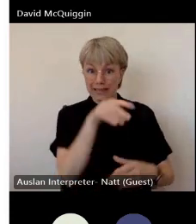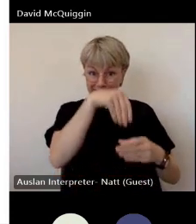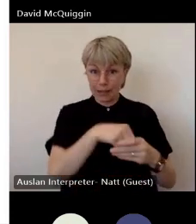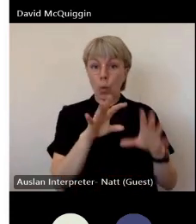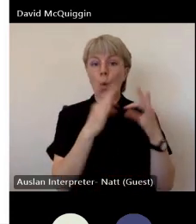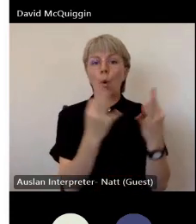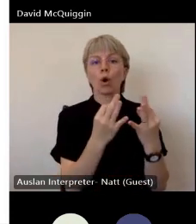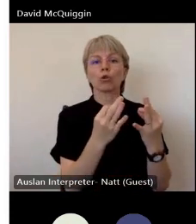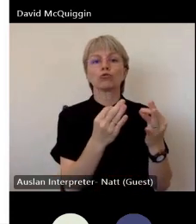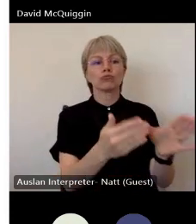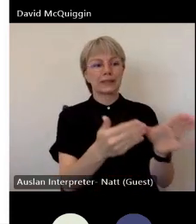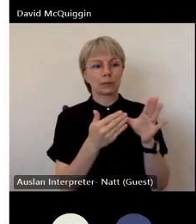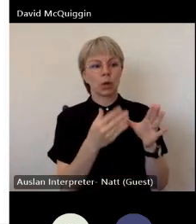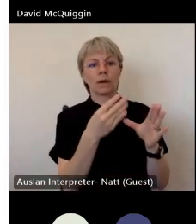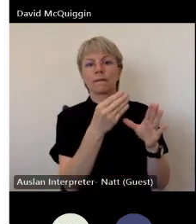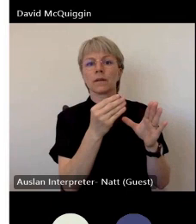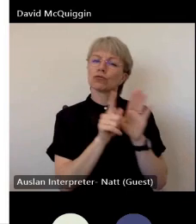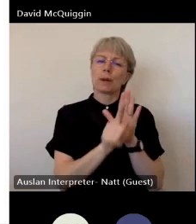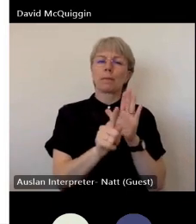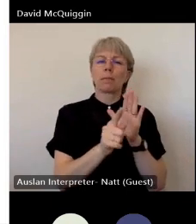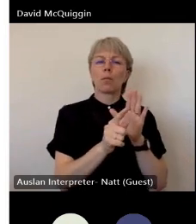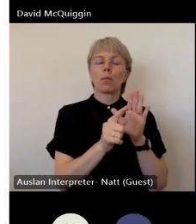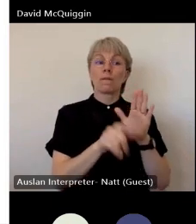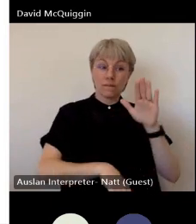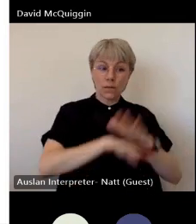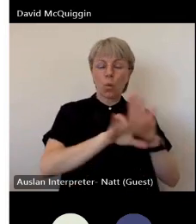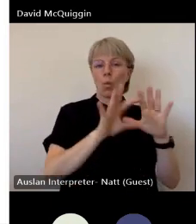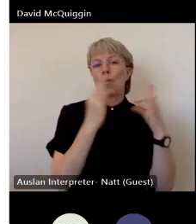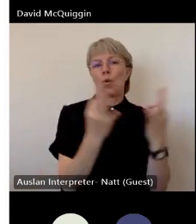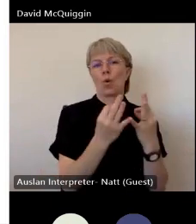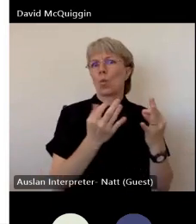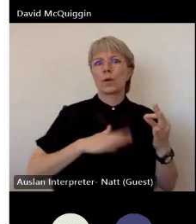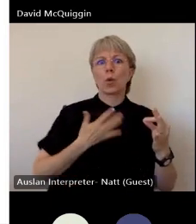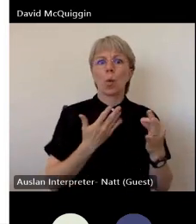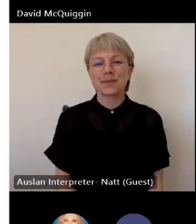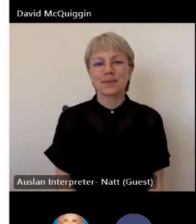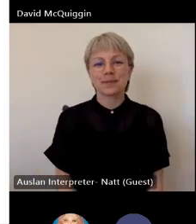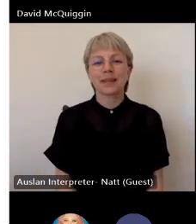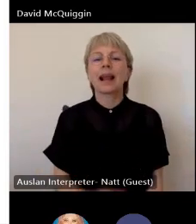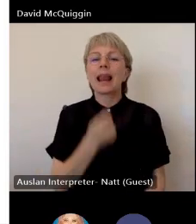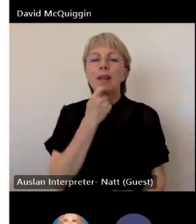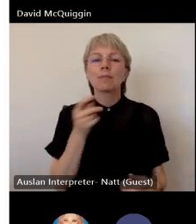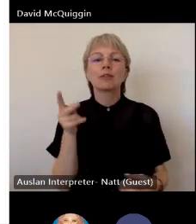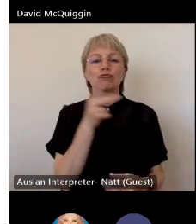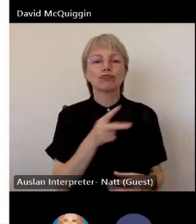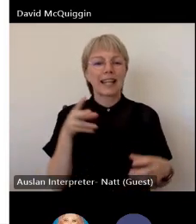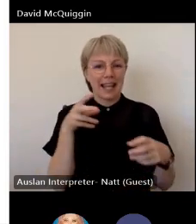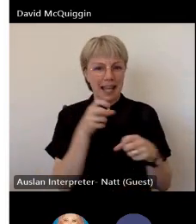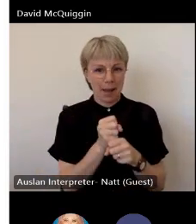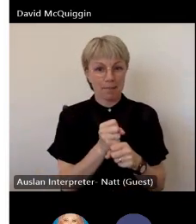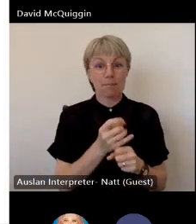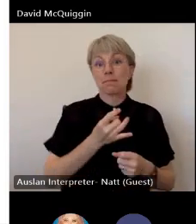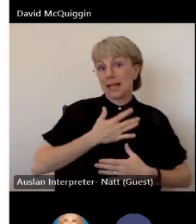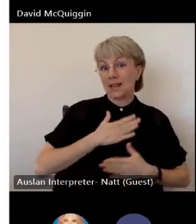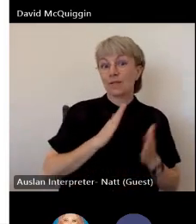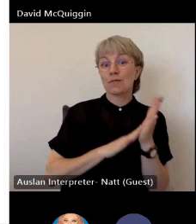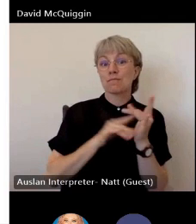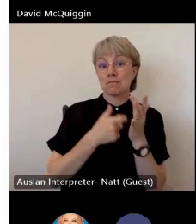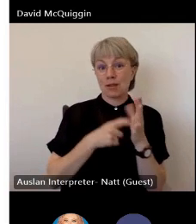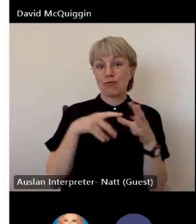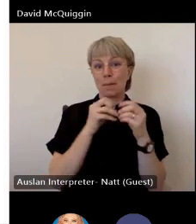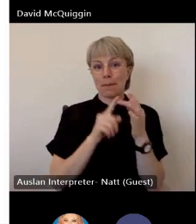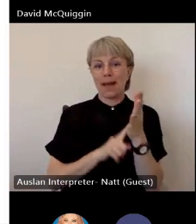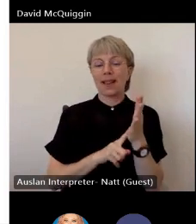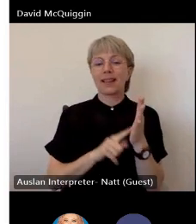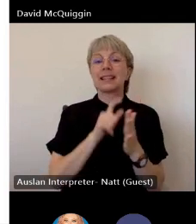organisation so that we didn't get duplicate responses from the same organisations. Mirabel and I together conducted 21 interviews